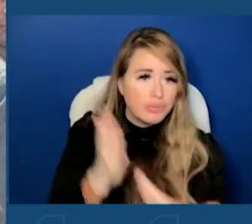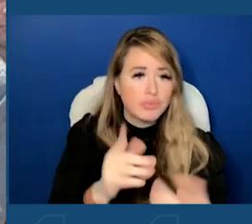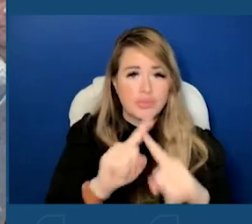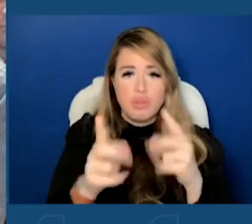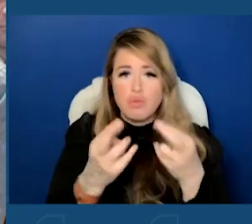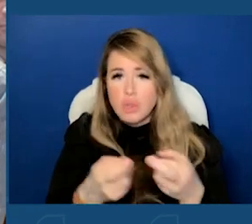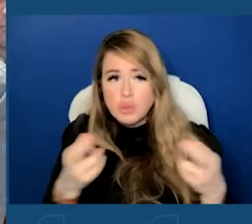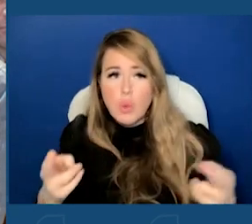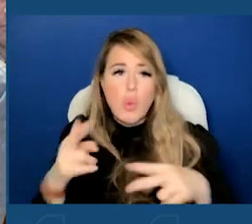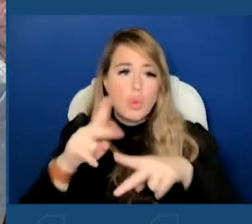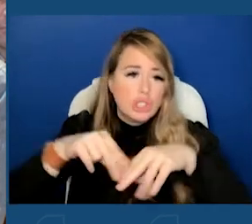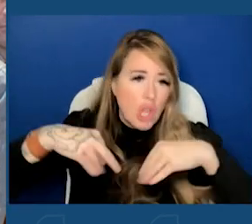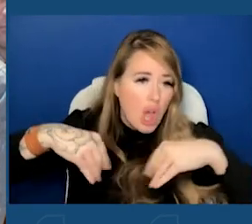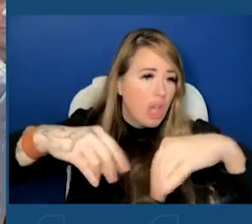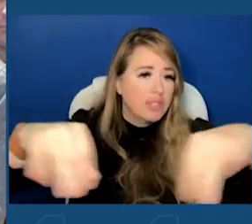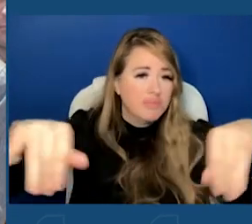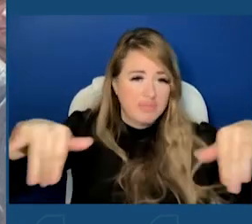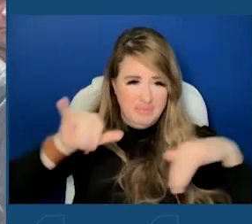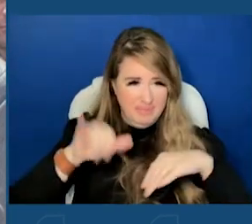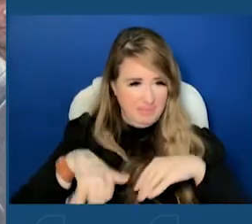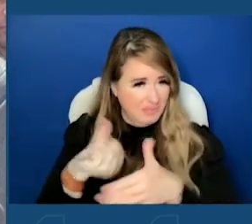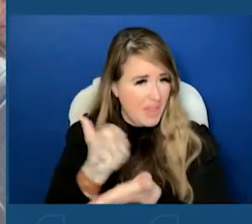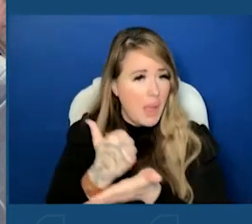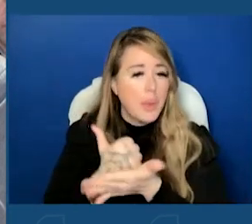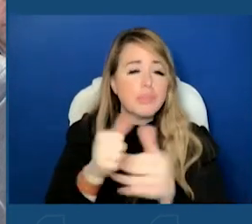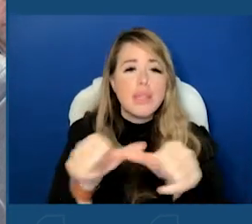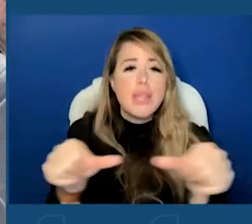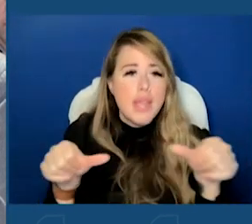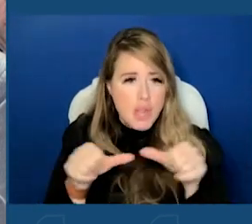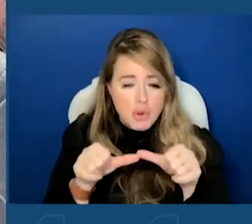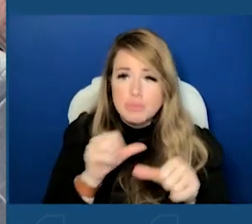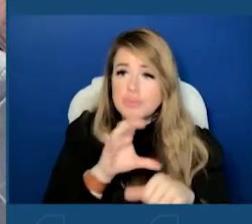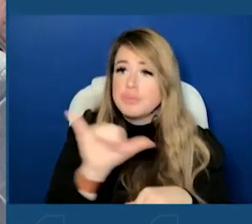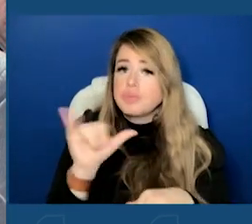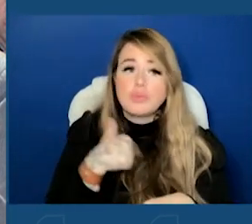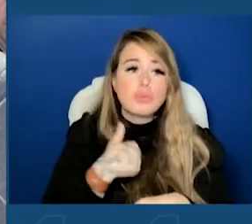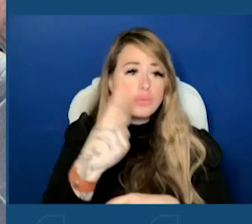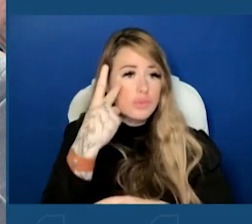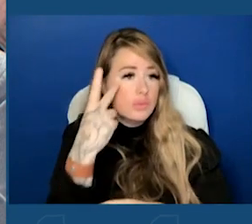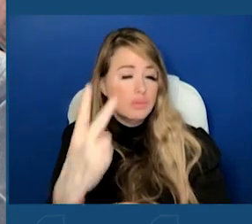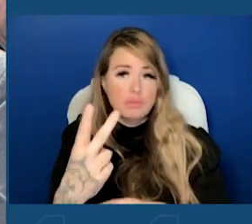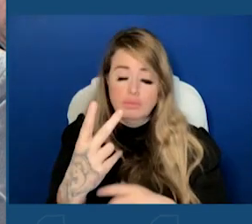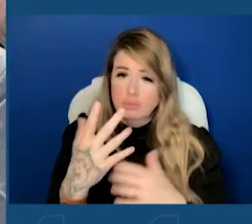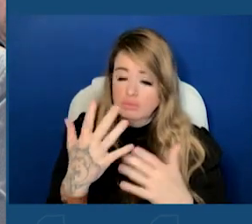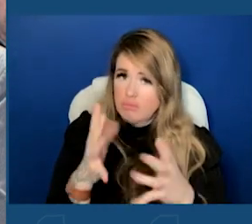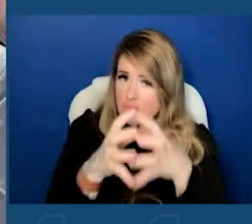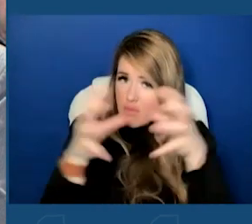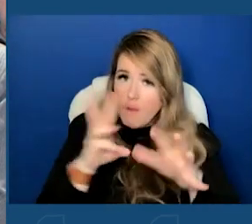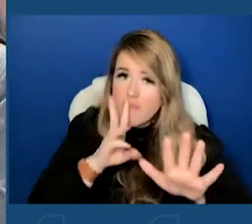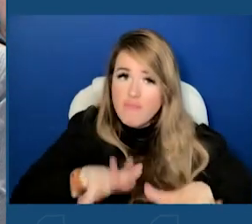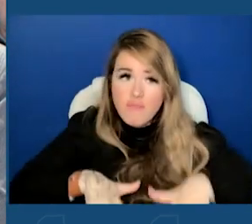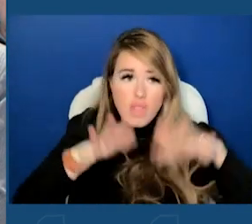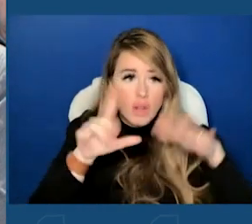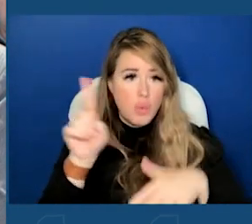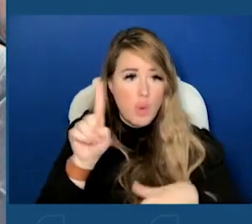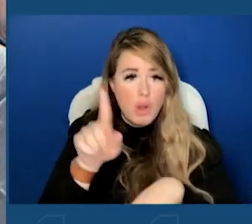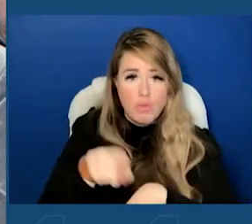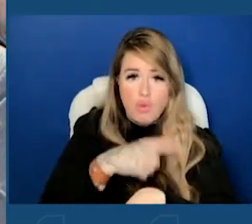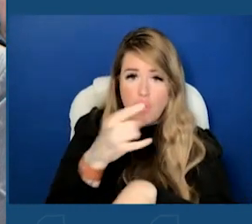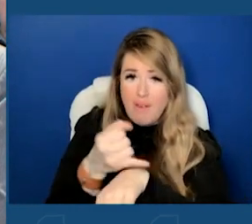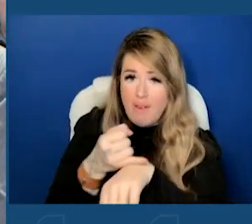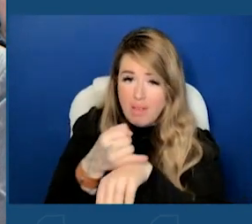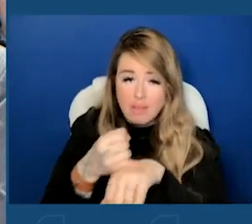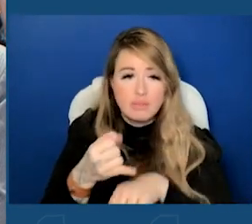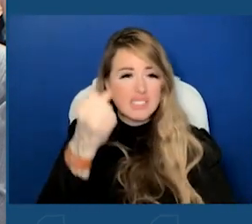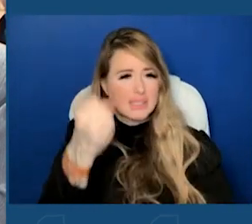salting resources to this area. And we also saw extreme flooding across Long Island, particularly on the South